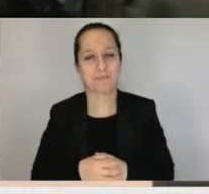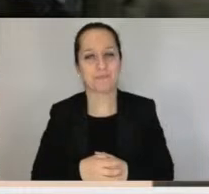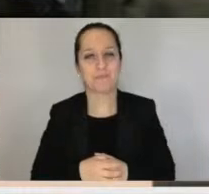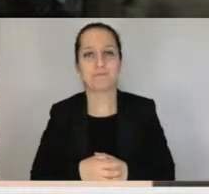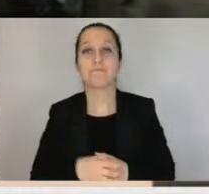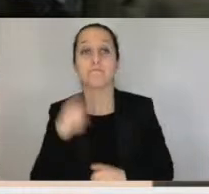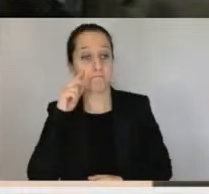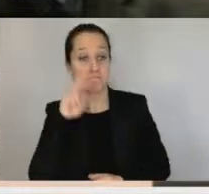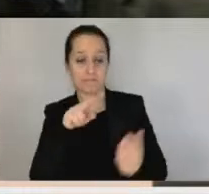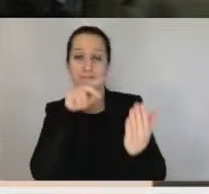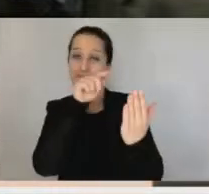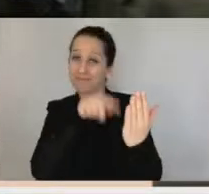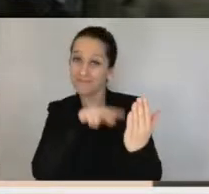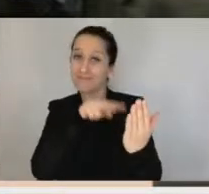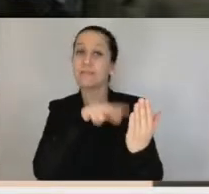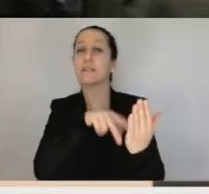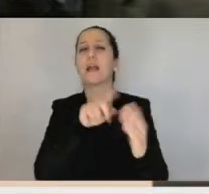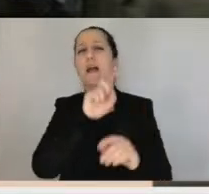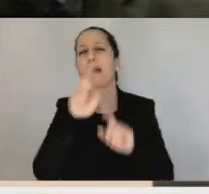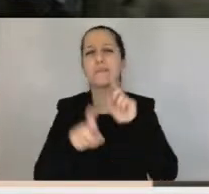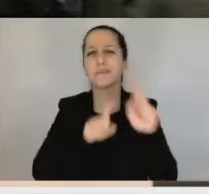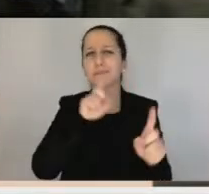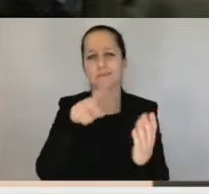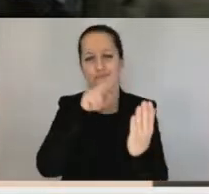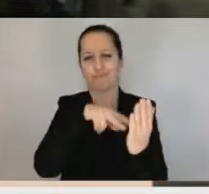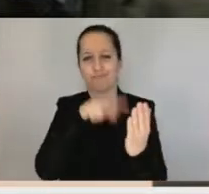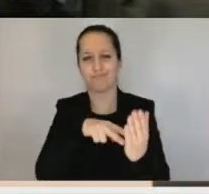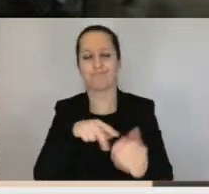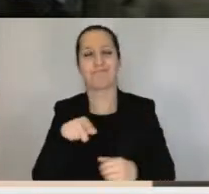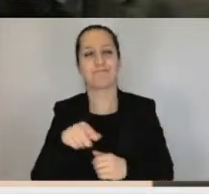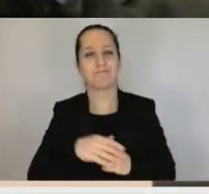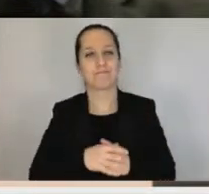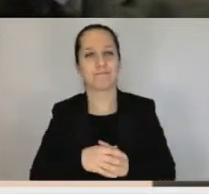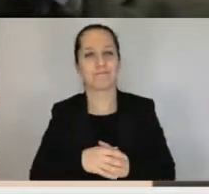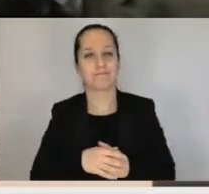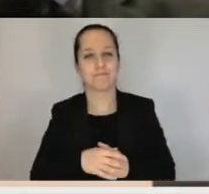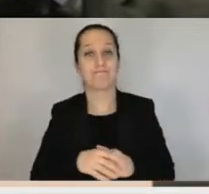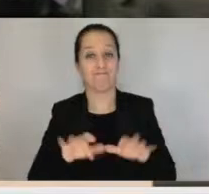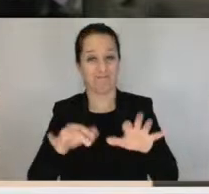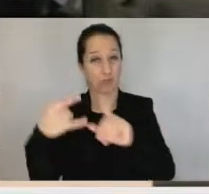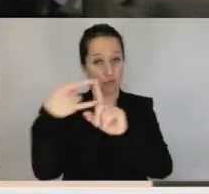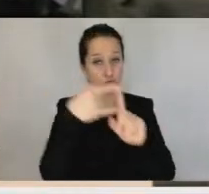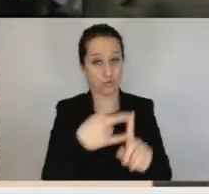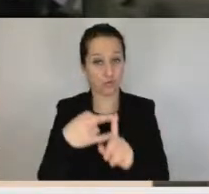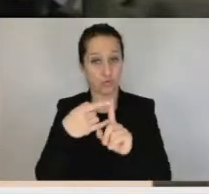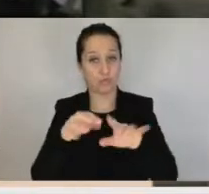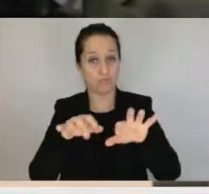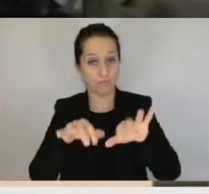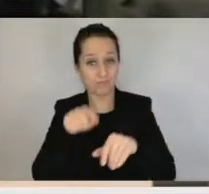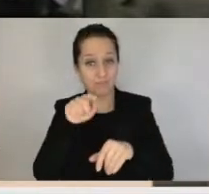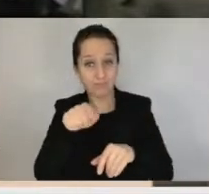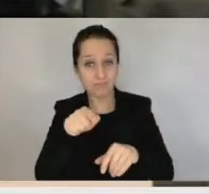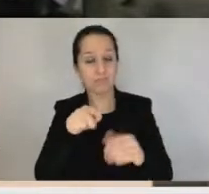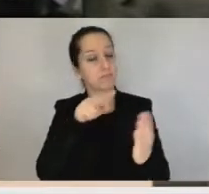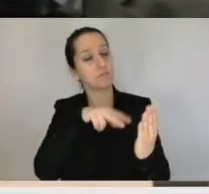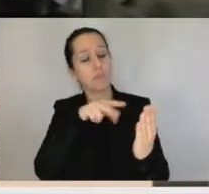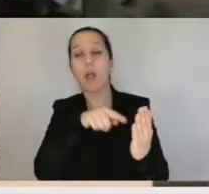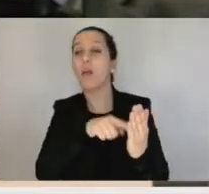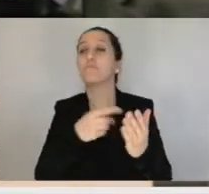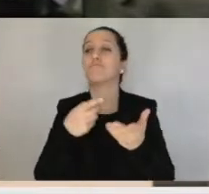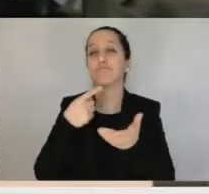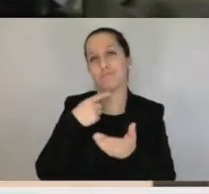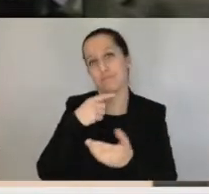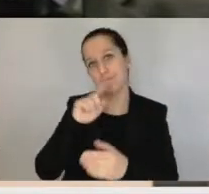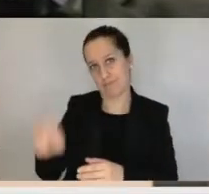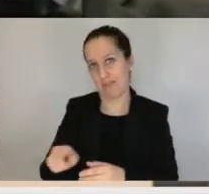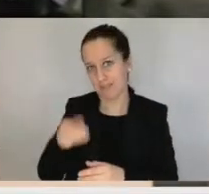of the questions that we have received in Zoom, in the chat, for the conversation with